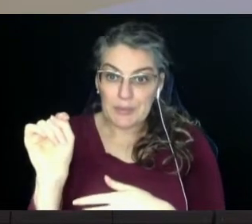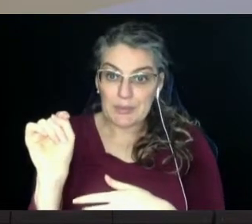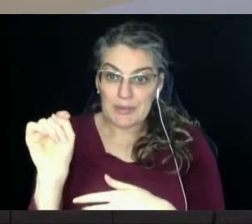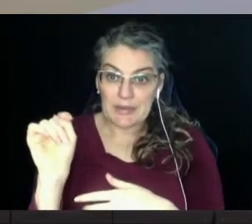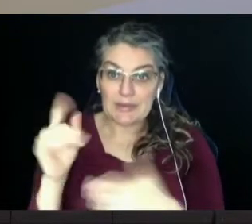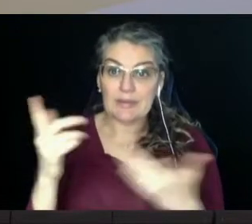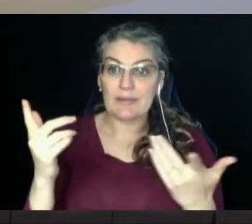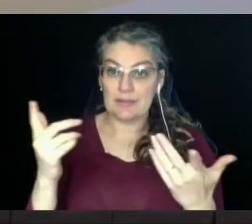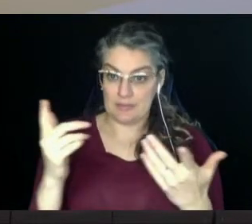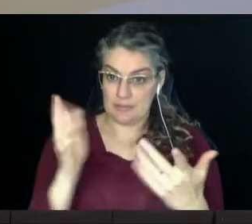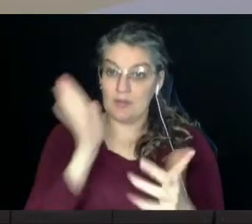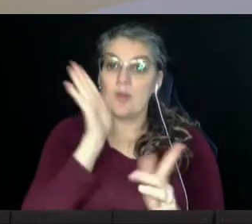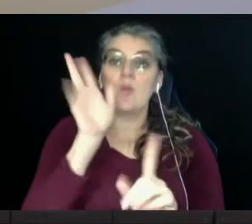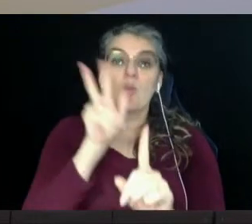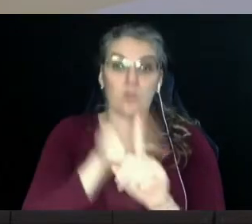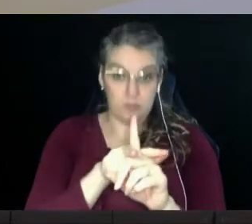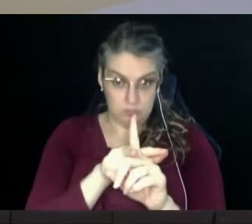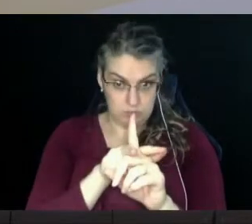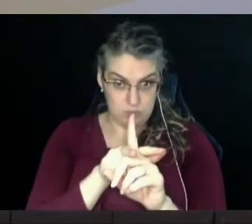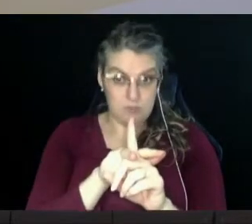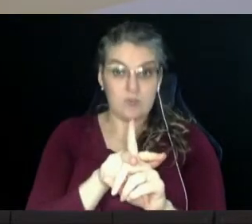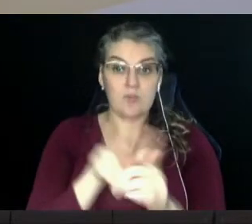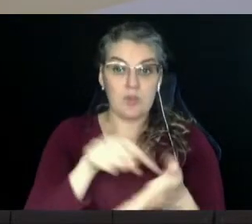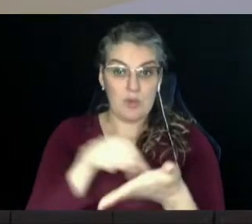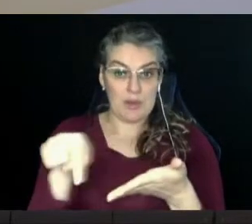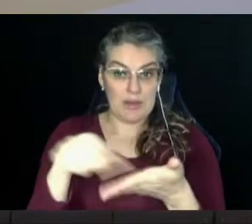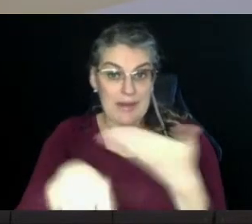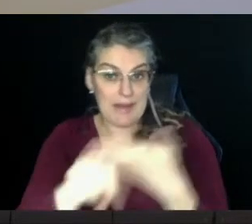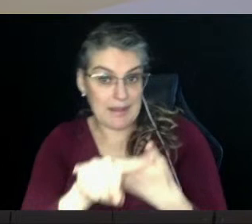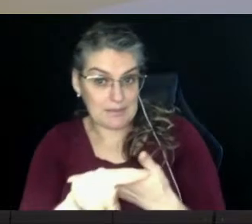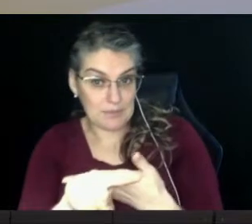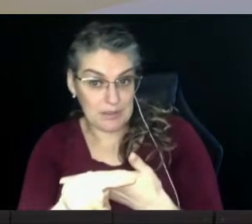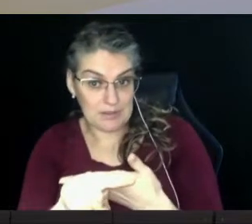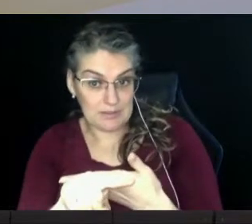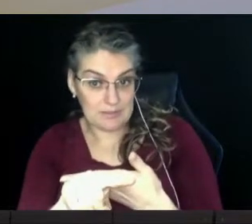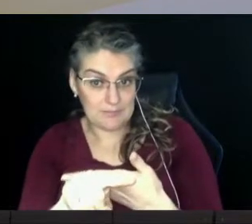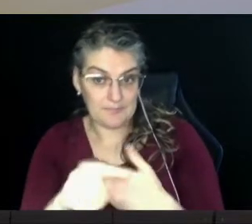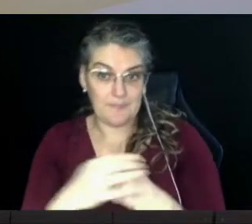public will also be able to start booking appointments beginning next week.